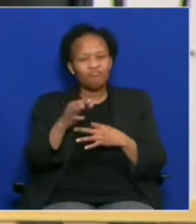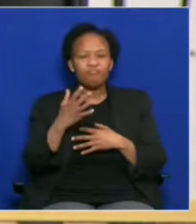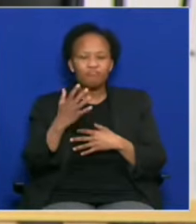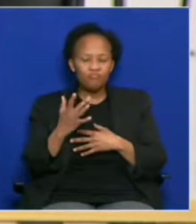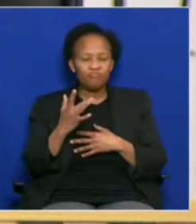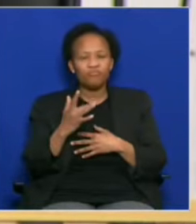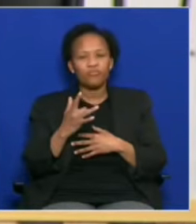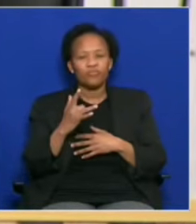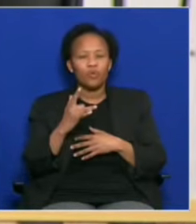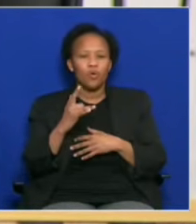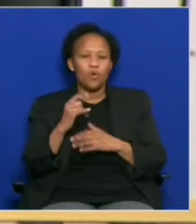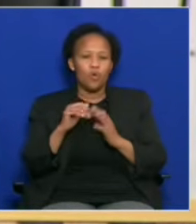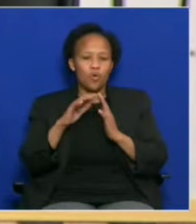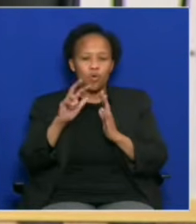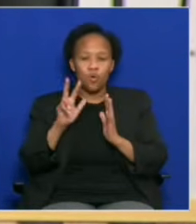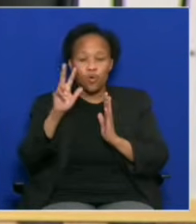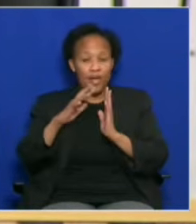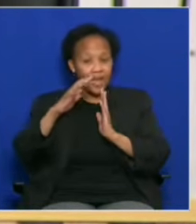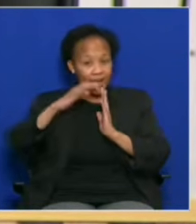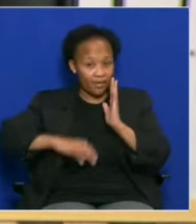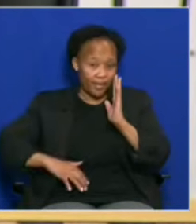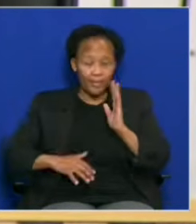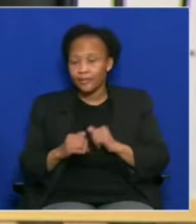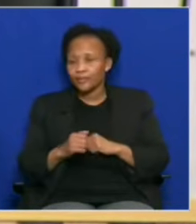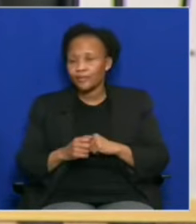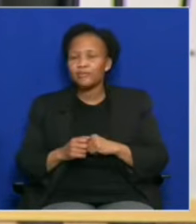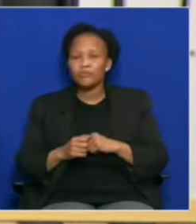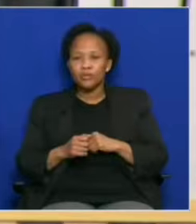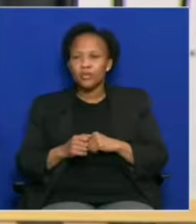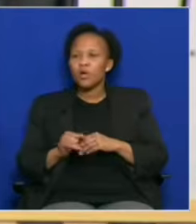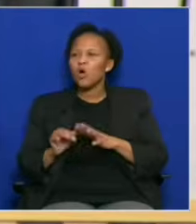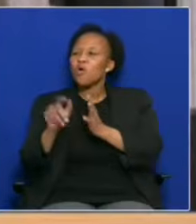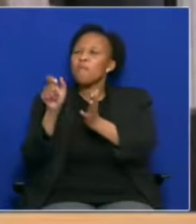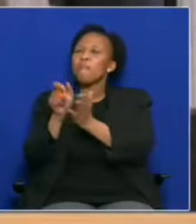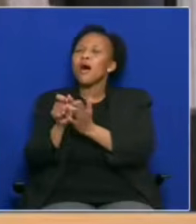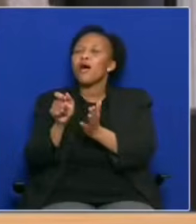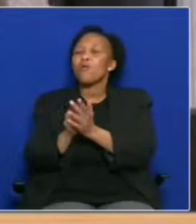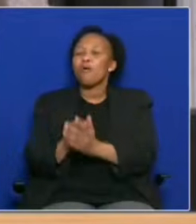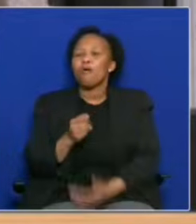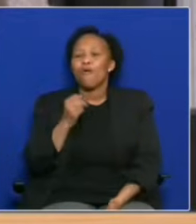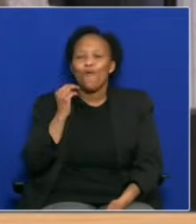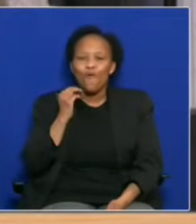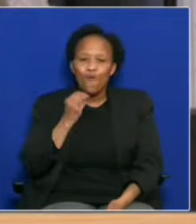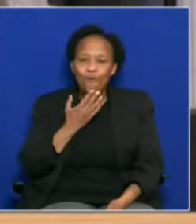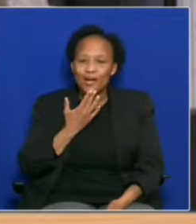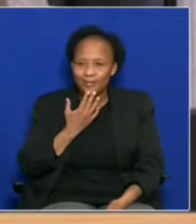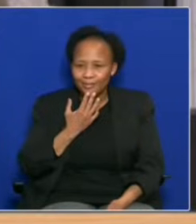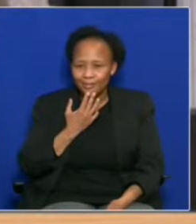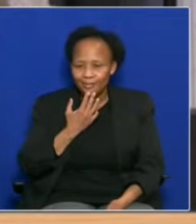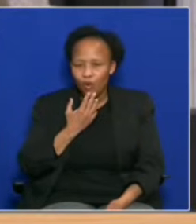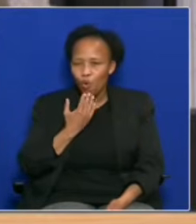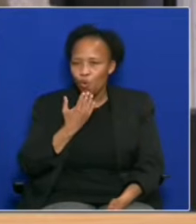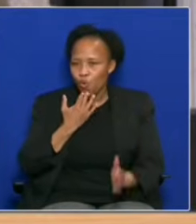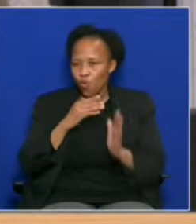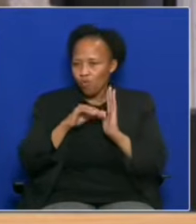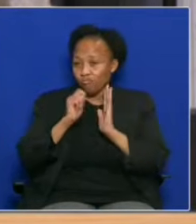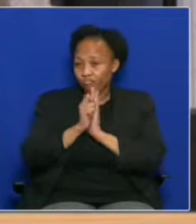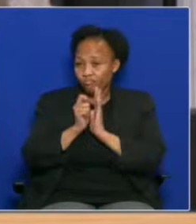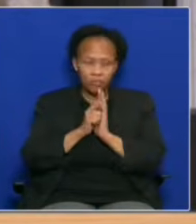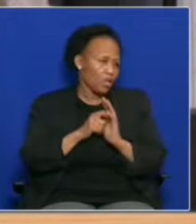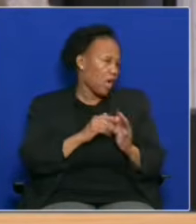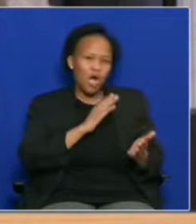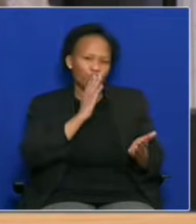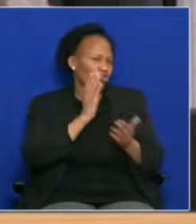who completed this document? Just looking at it, do you know who completed it? I'm not sure, sir. Did you not ask? You are